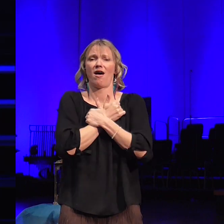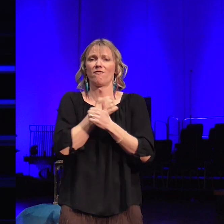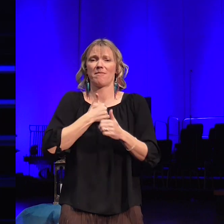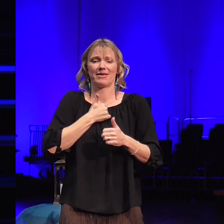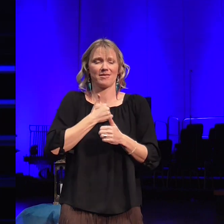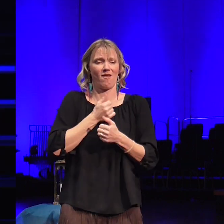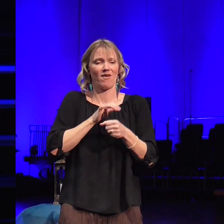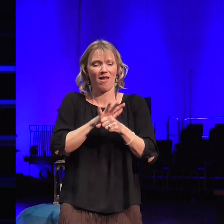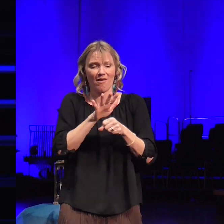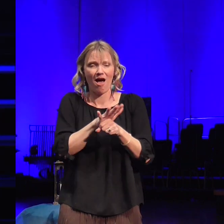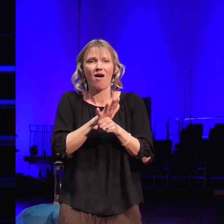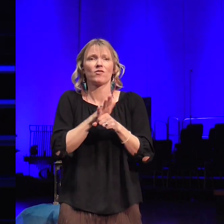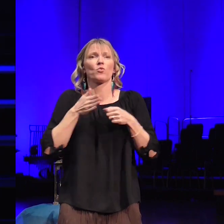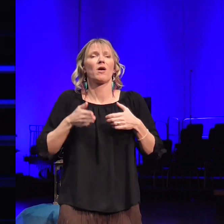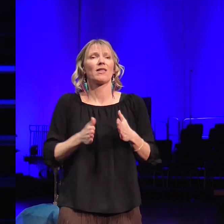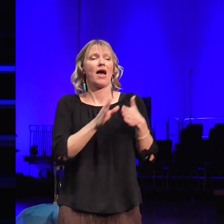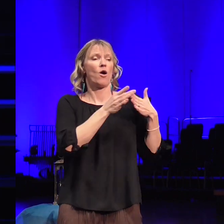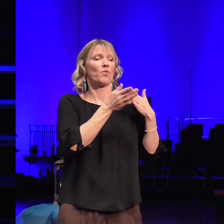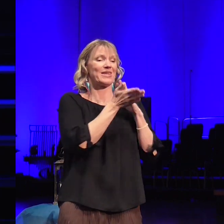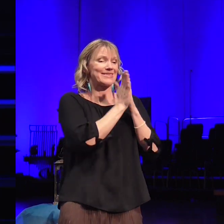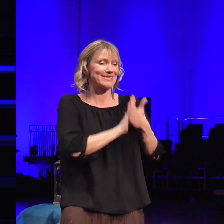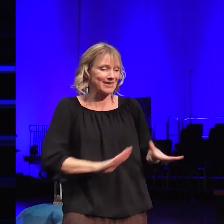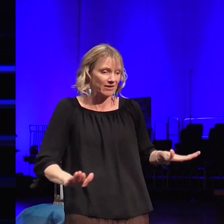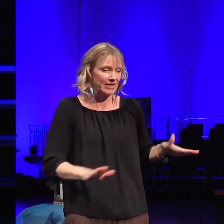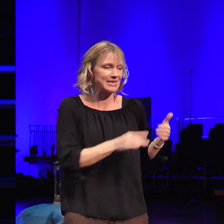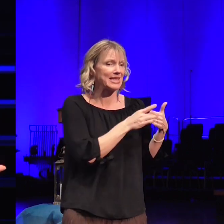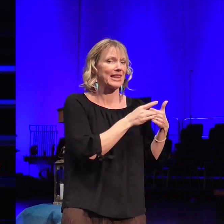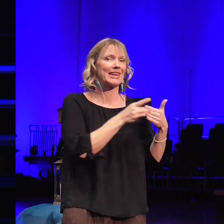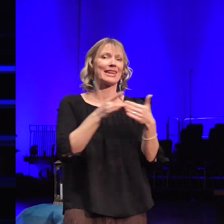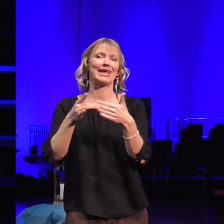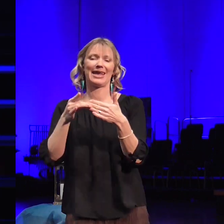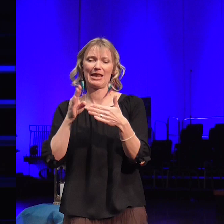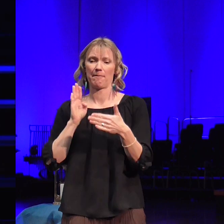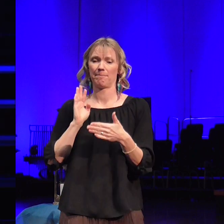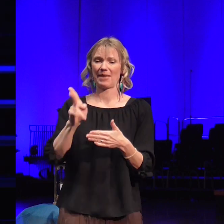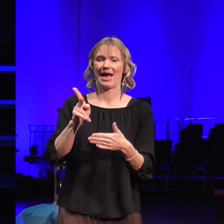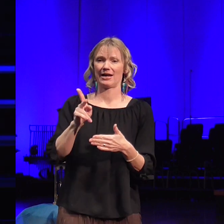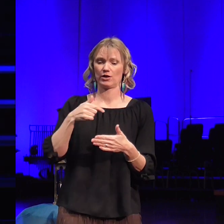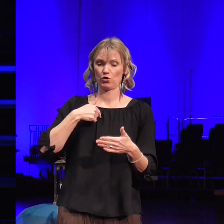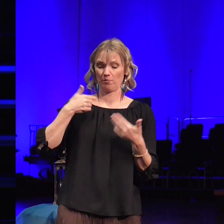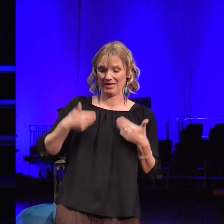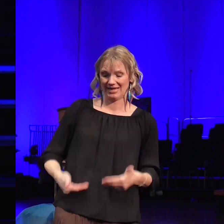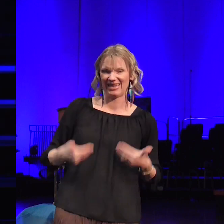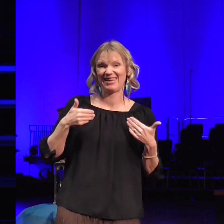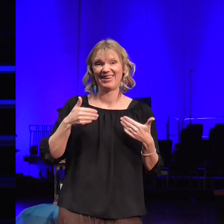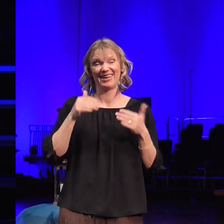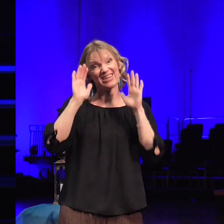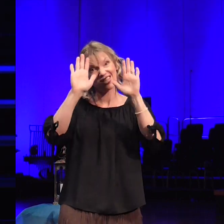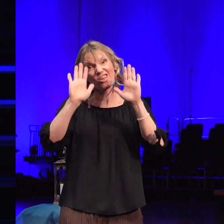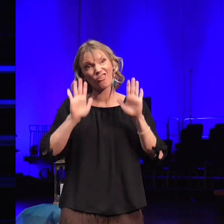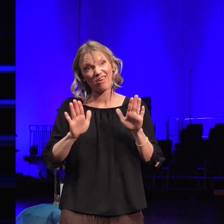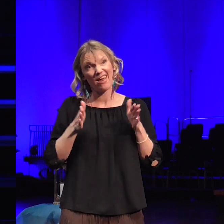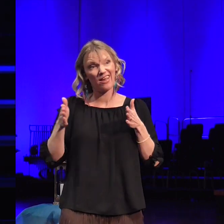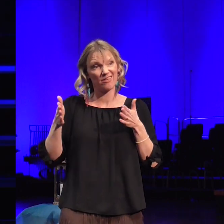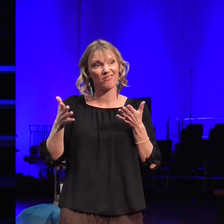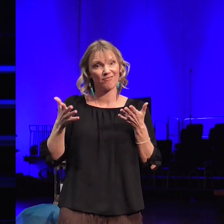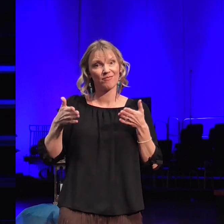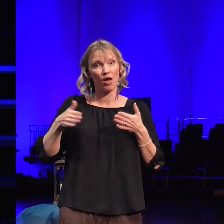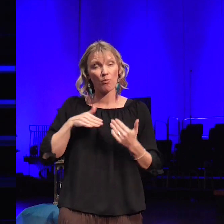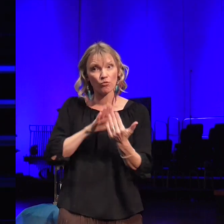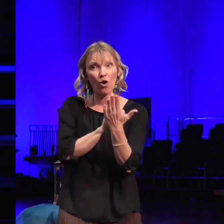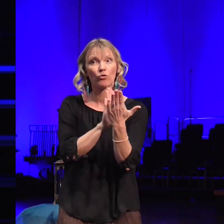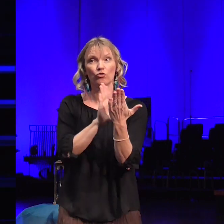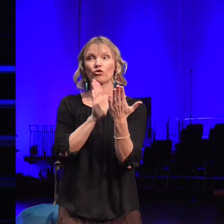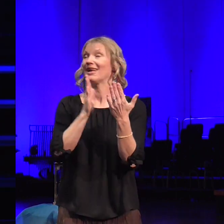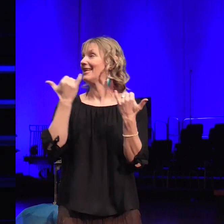enough to let the stillness lead me back to me. That's what still can do for us. a great recipe to support us. And now I think I should get